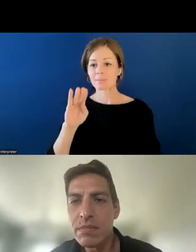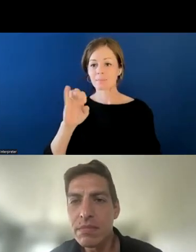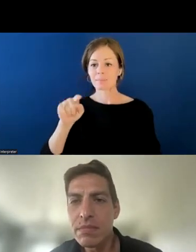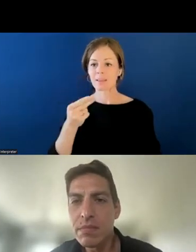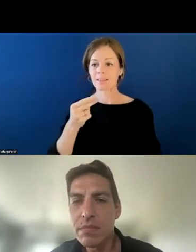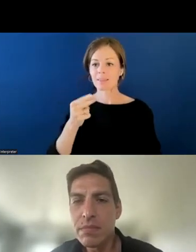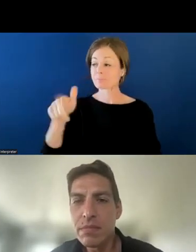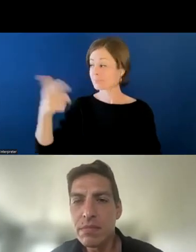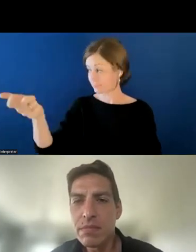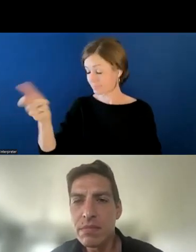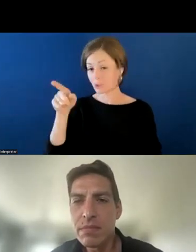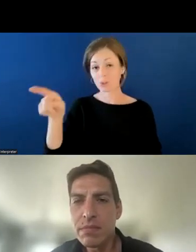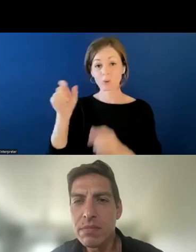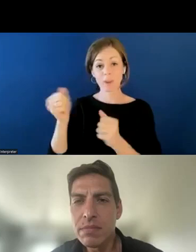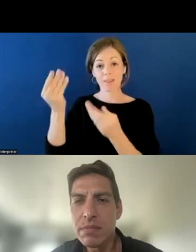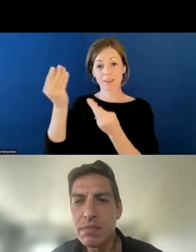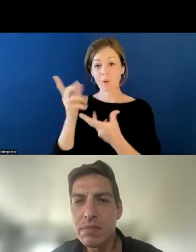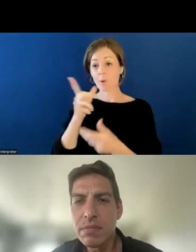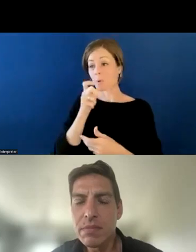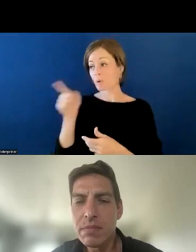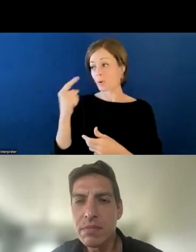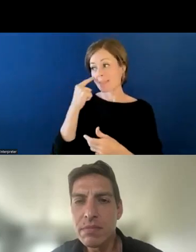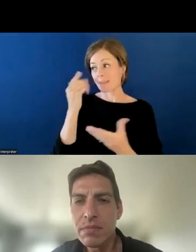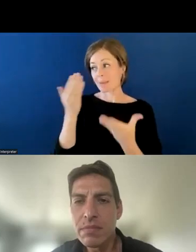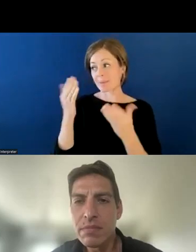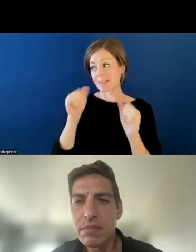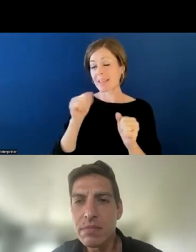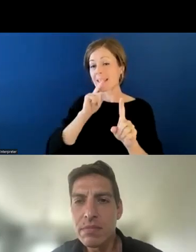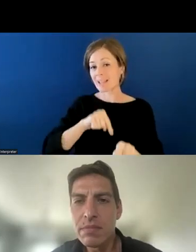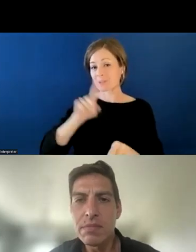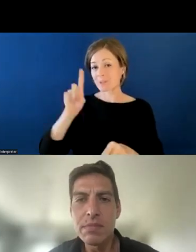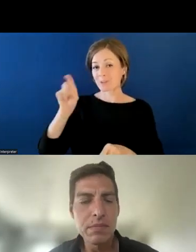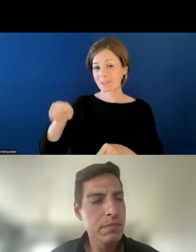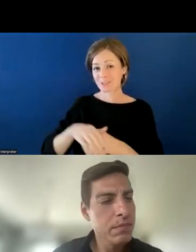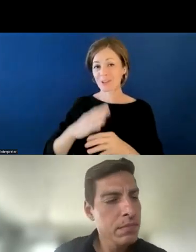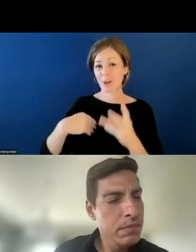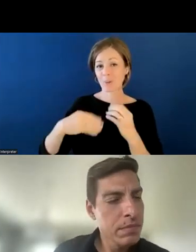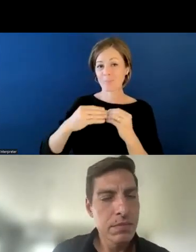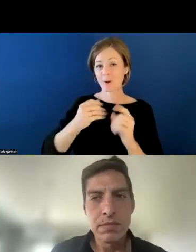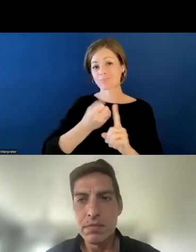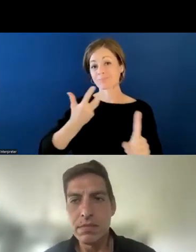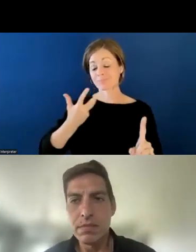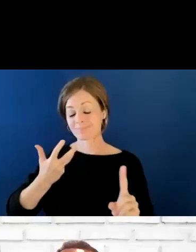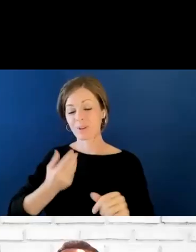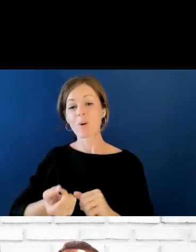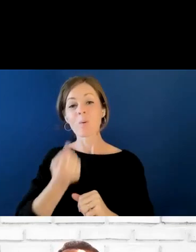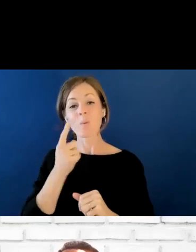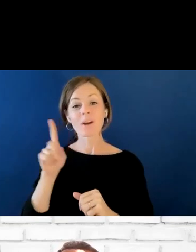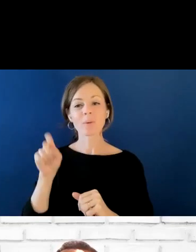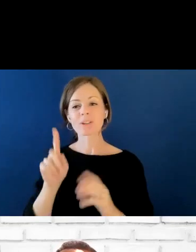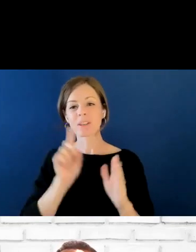you can let us know who you think might be able to answer it a little bit more explicitly. But one of the questions that came